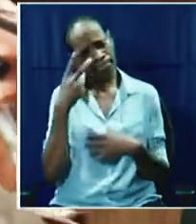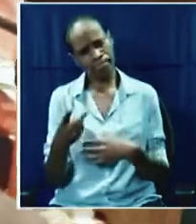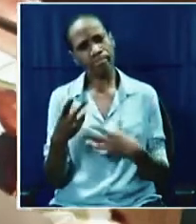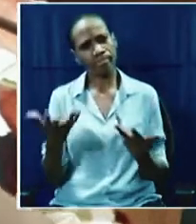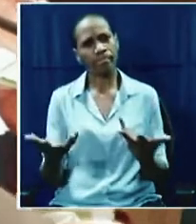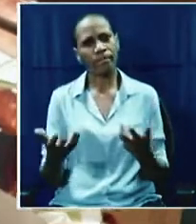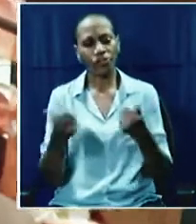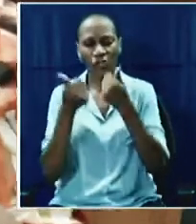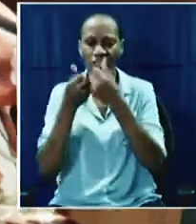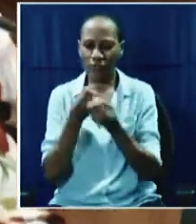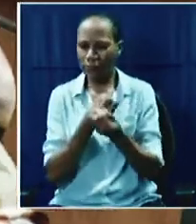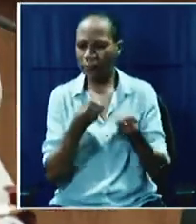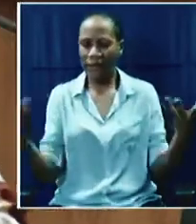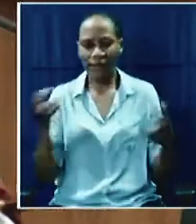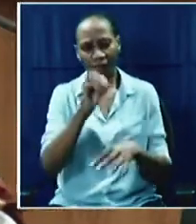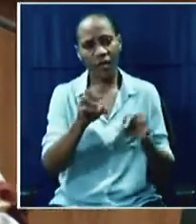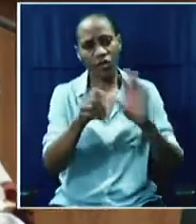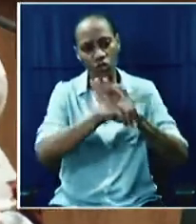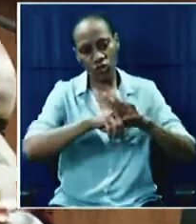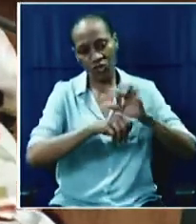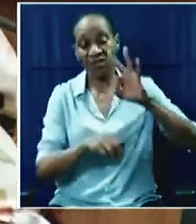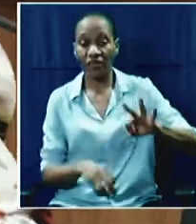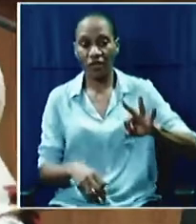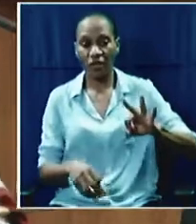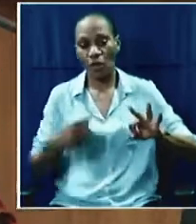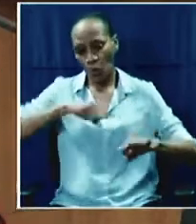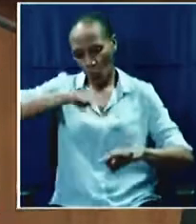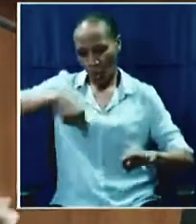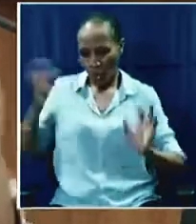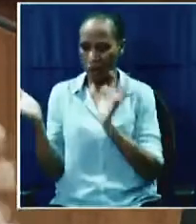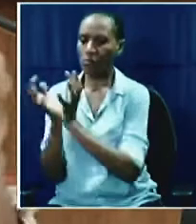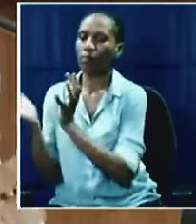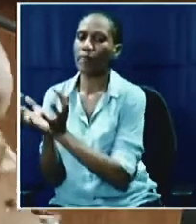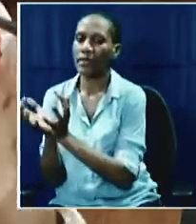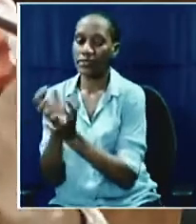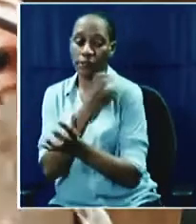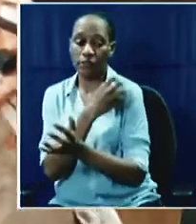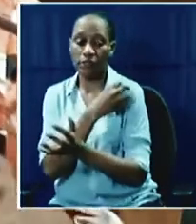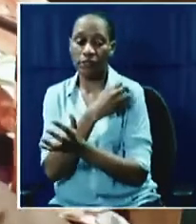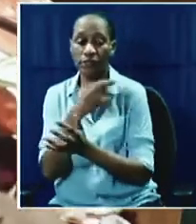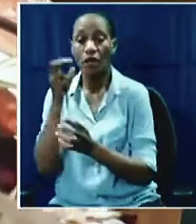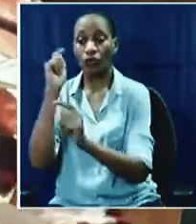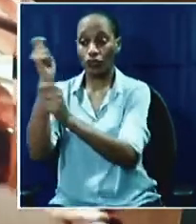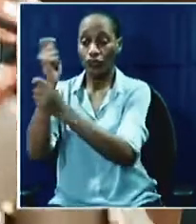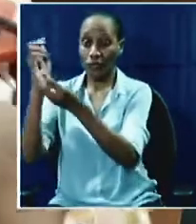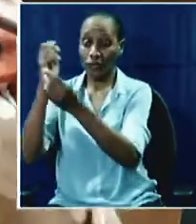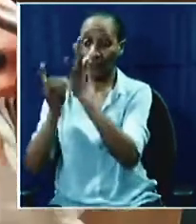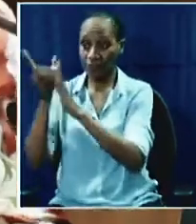ezintathu. Sasesihlangana nomphathiswa waka rural development. Sathatha iy'ngane